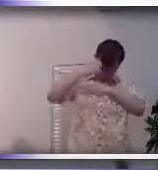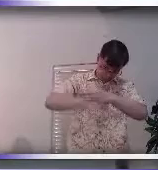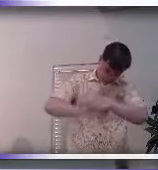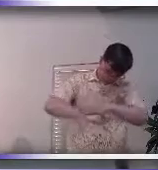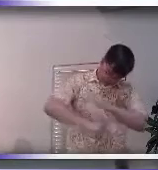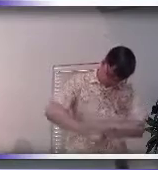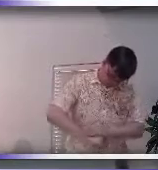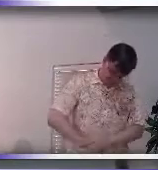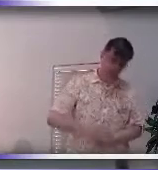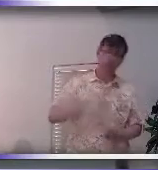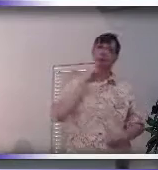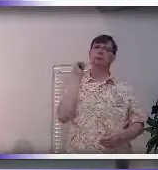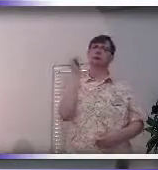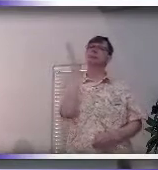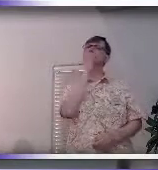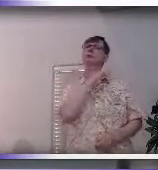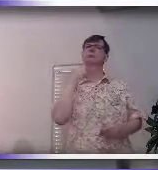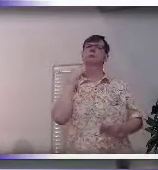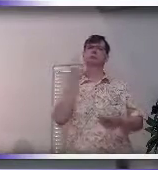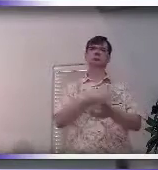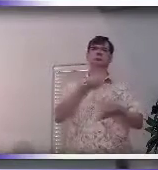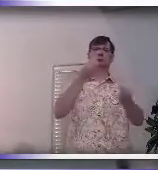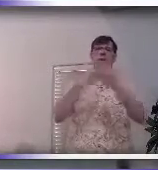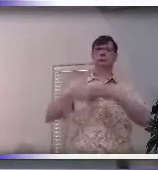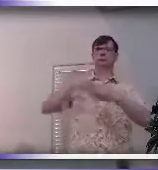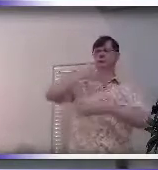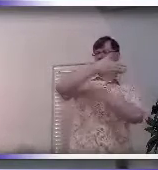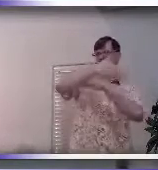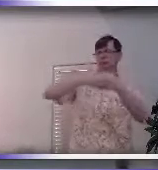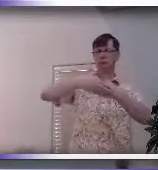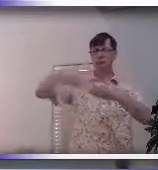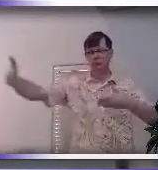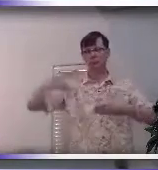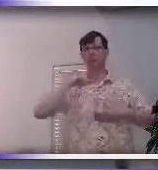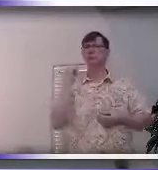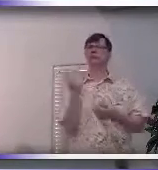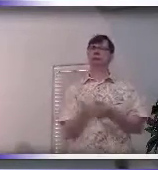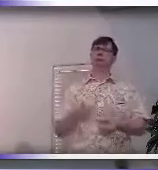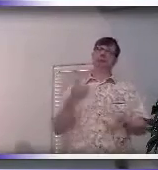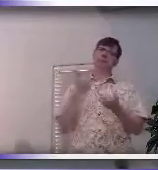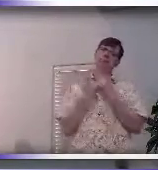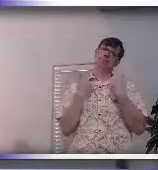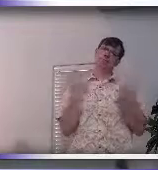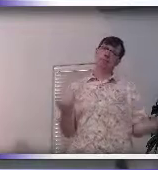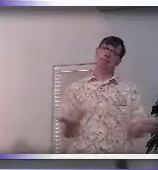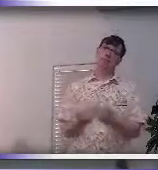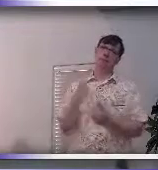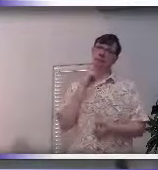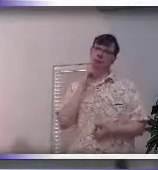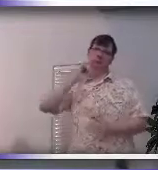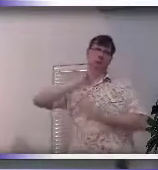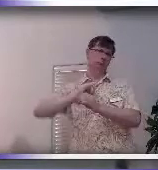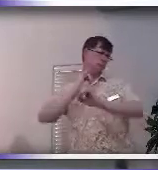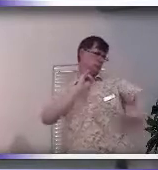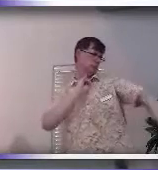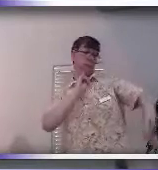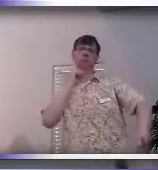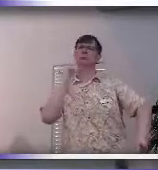belief in being stuck on the outside, our belief in poverty or